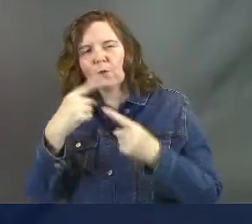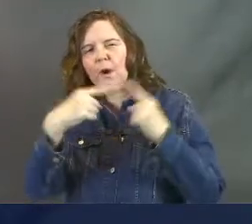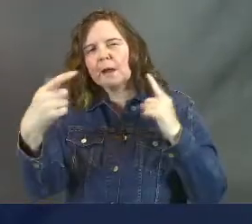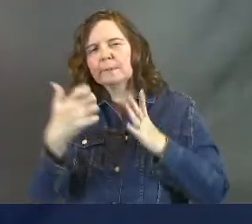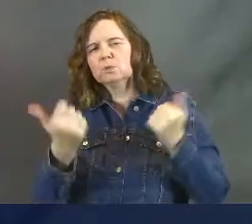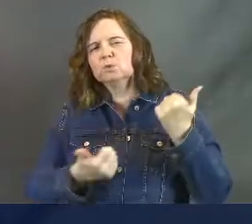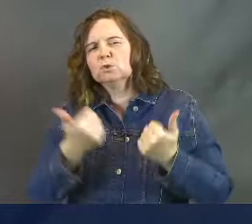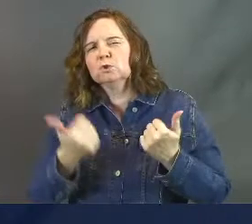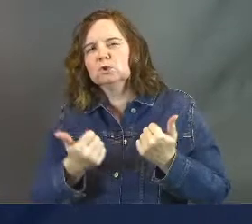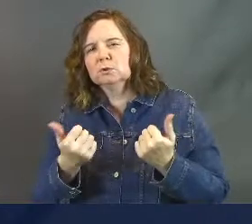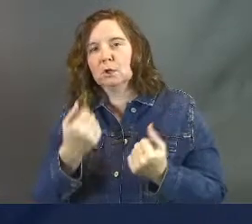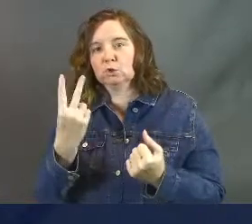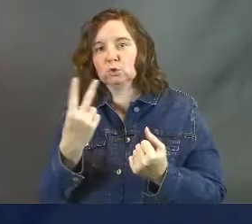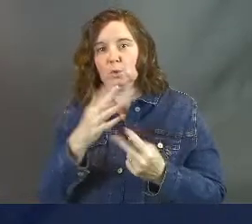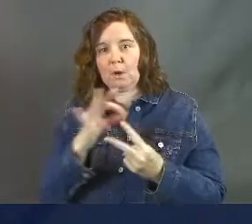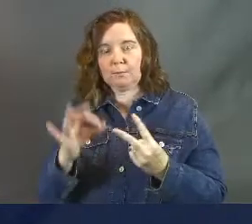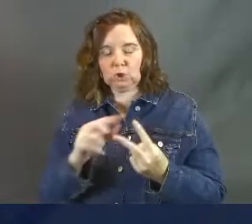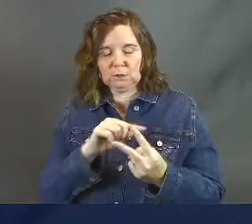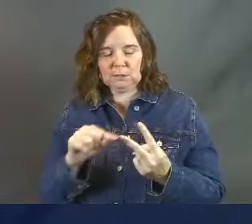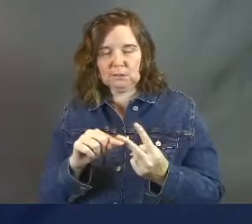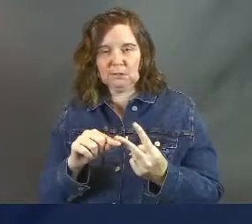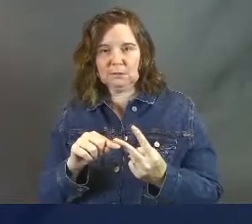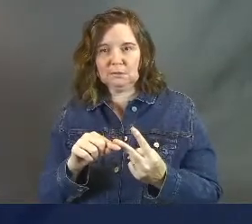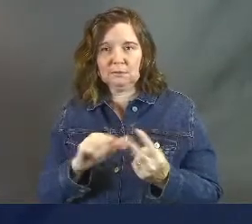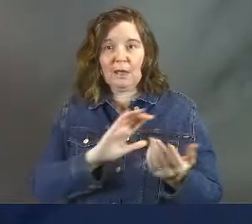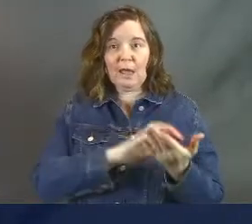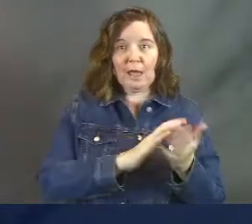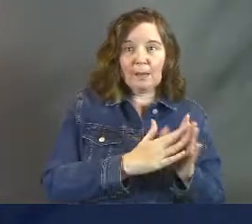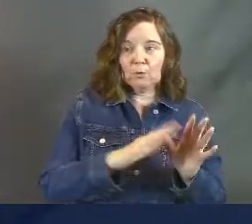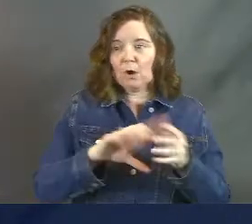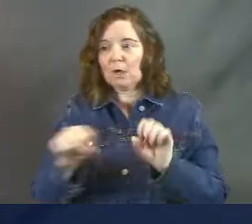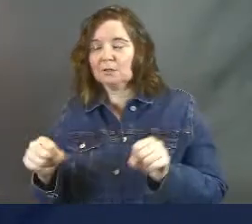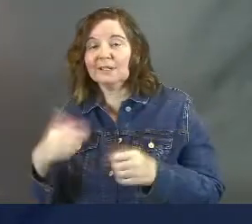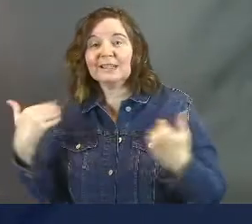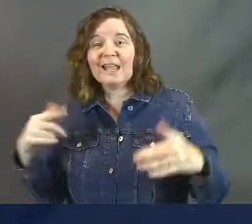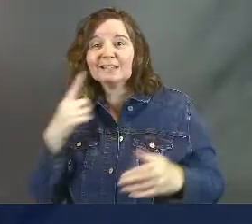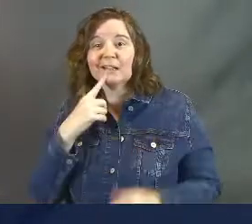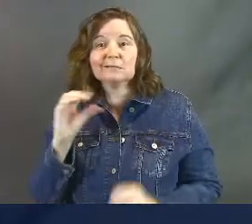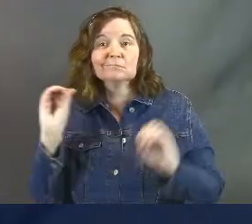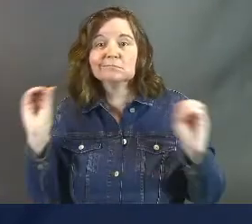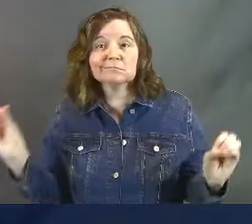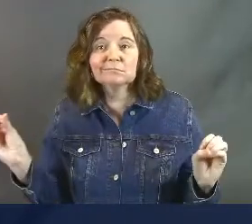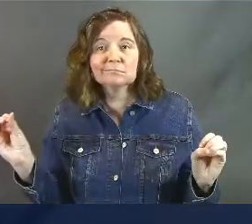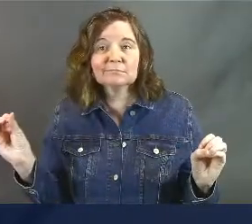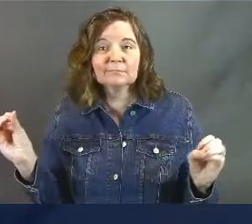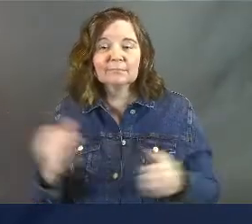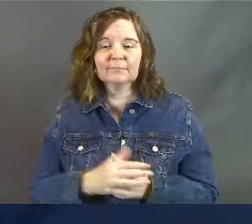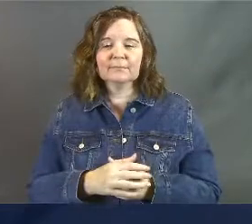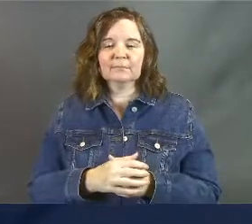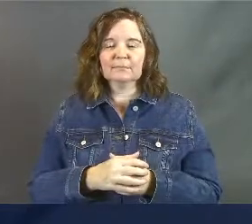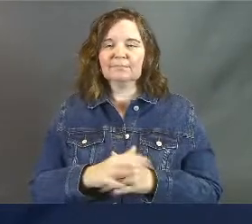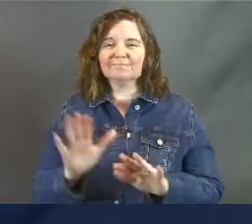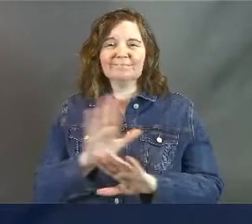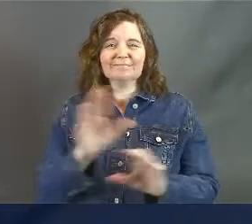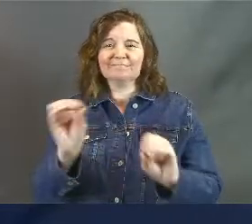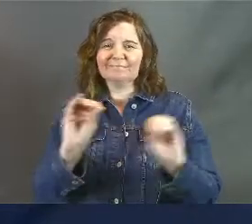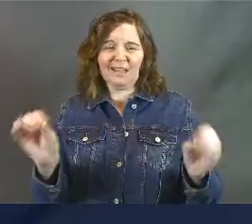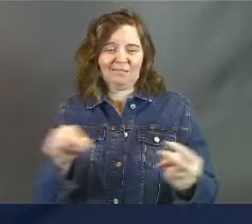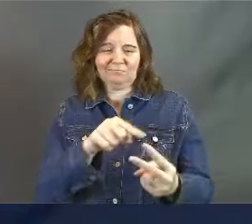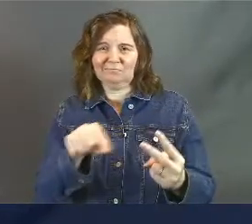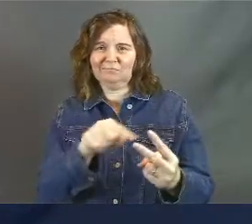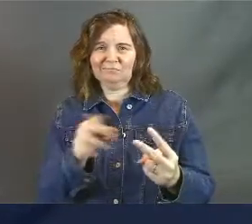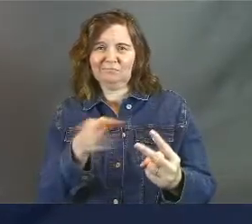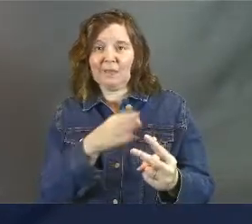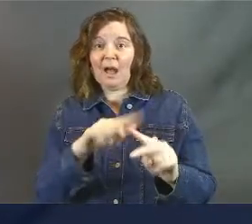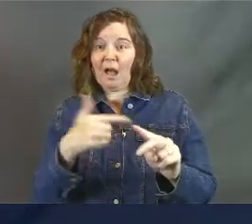our enemies? He gives him two options. Hamburger or a hot dog? And the angel says, neither. Angel says, neither.